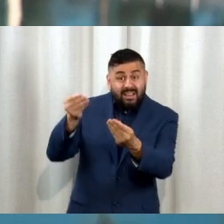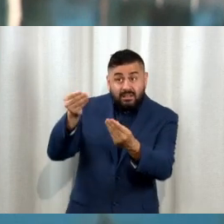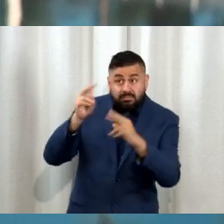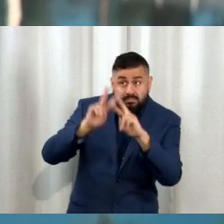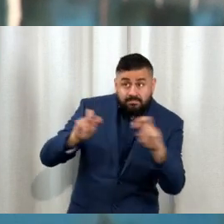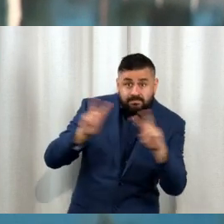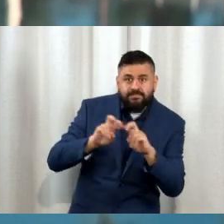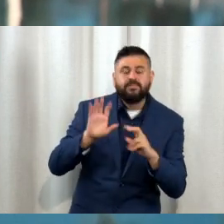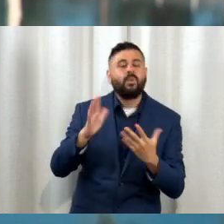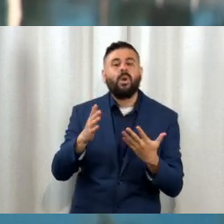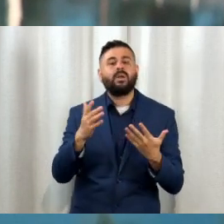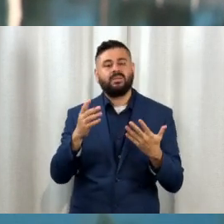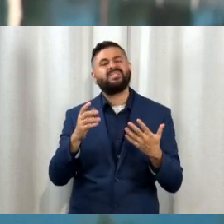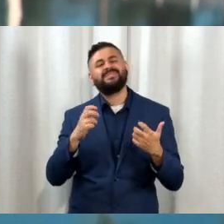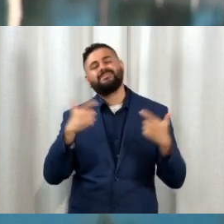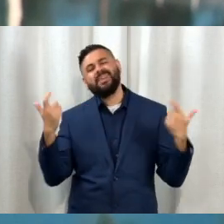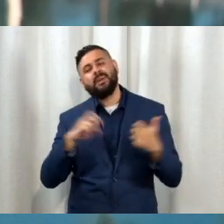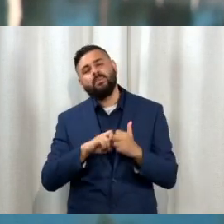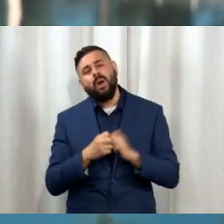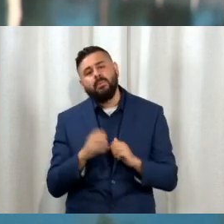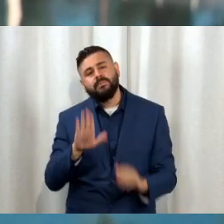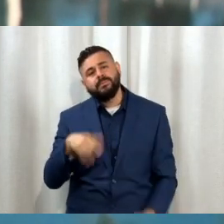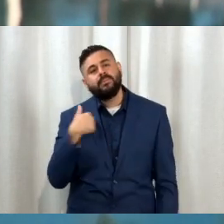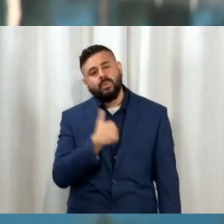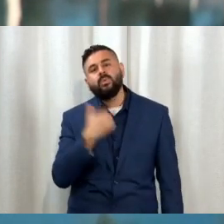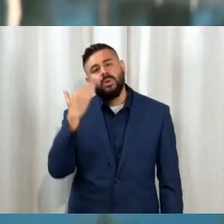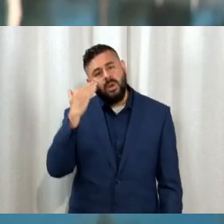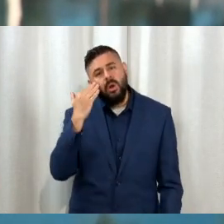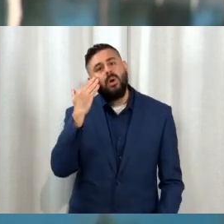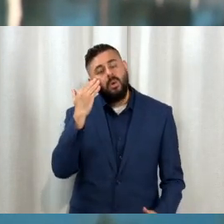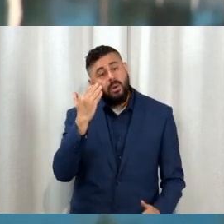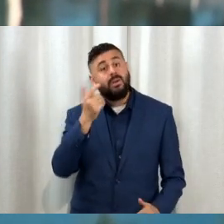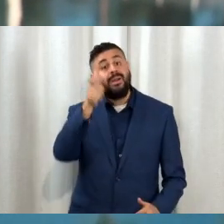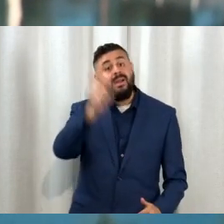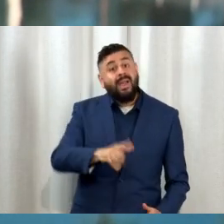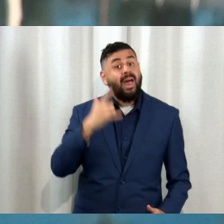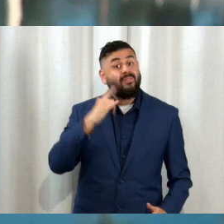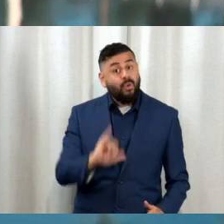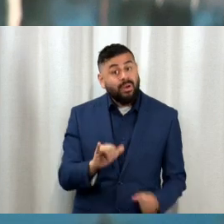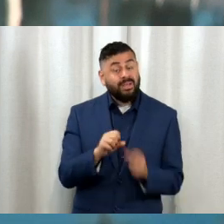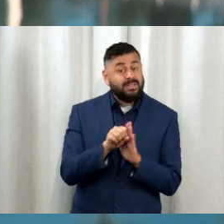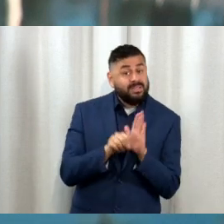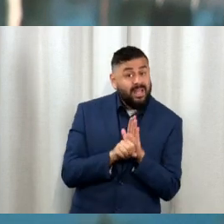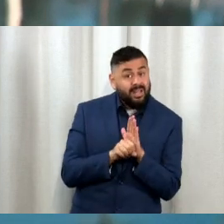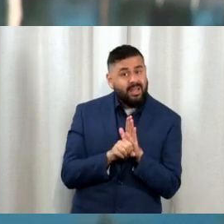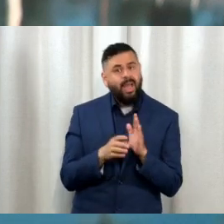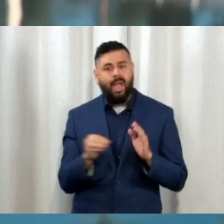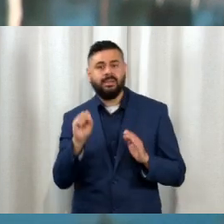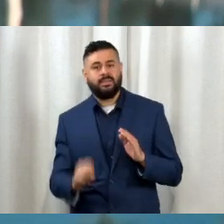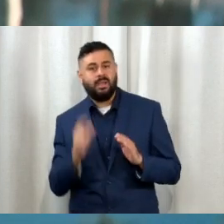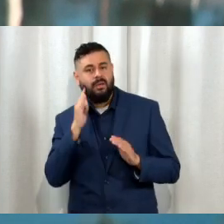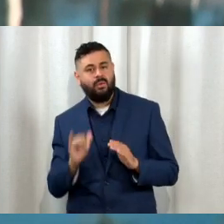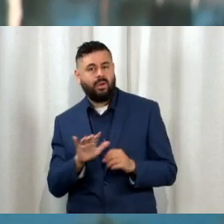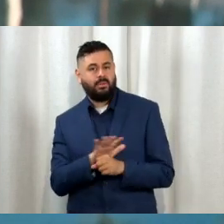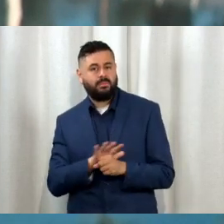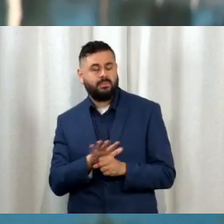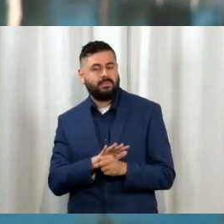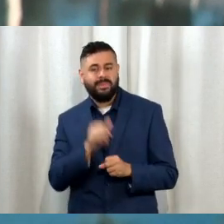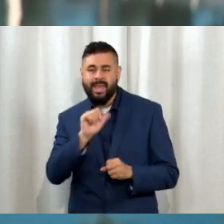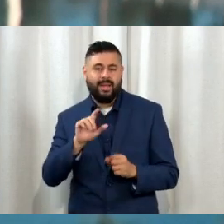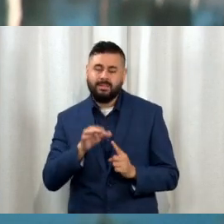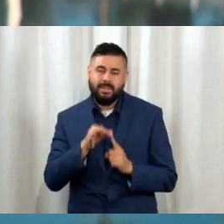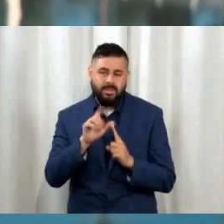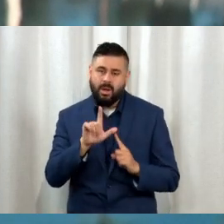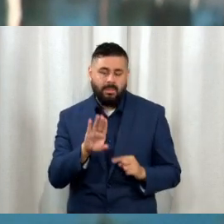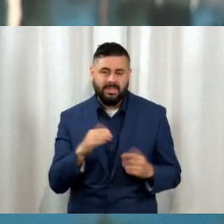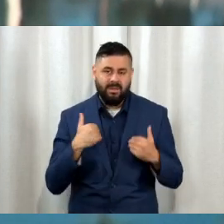far homelessness is a big problem, as we know, across the entire state, the entire region, and it's not unique to Long Beach. That's right. So far this year,